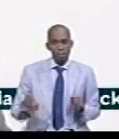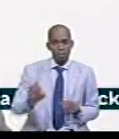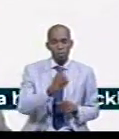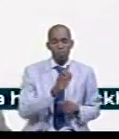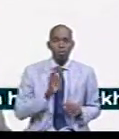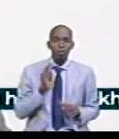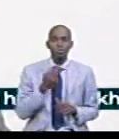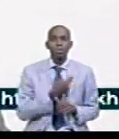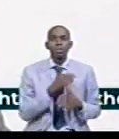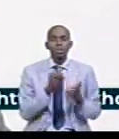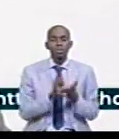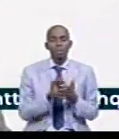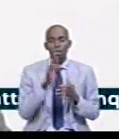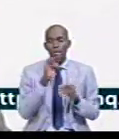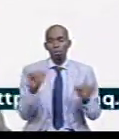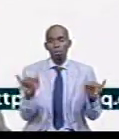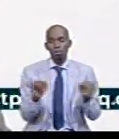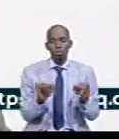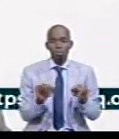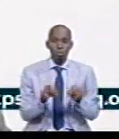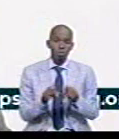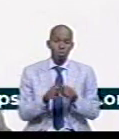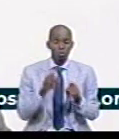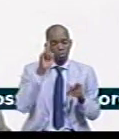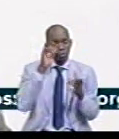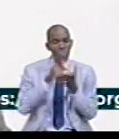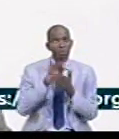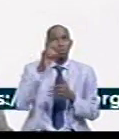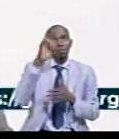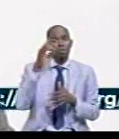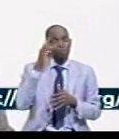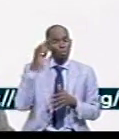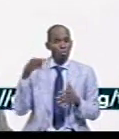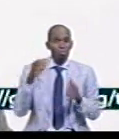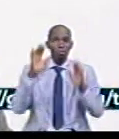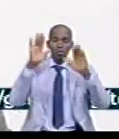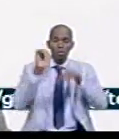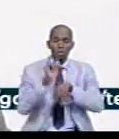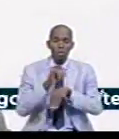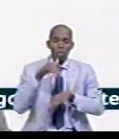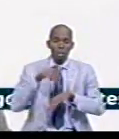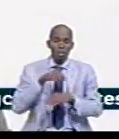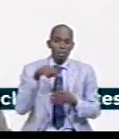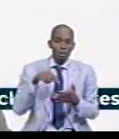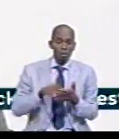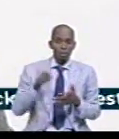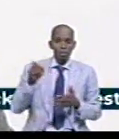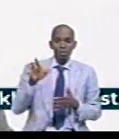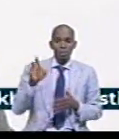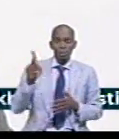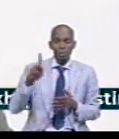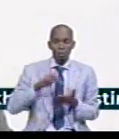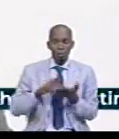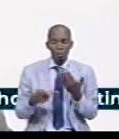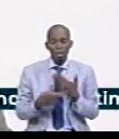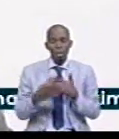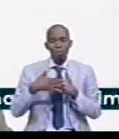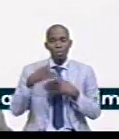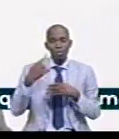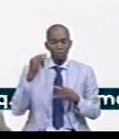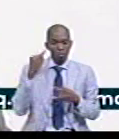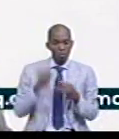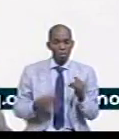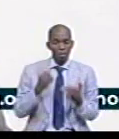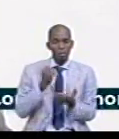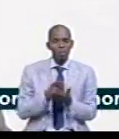are believing God for a miracle during this GCK program, after the final amen, you will all receive